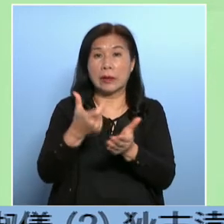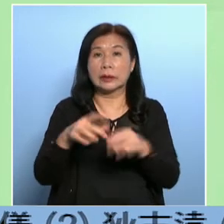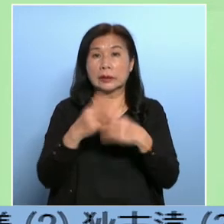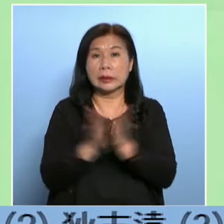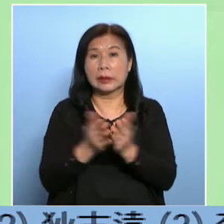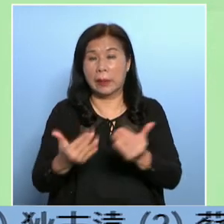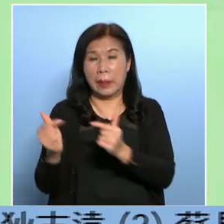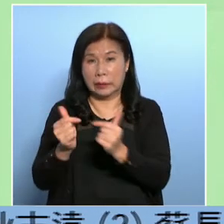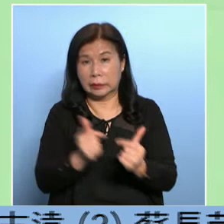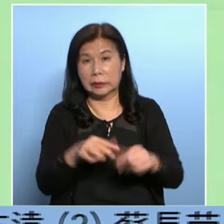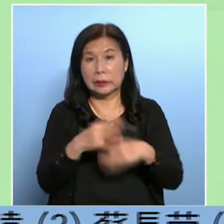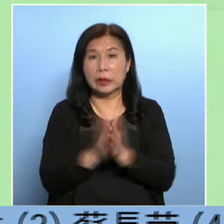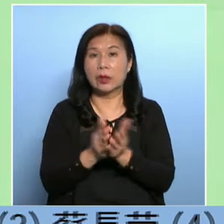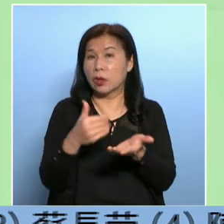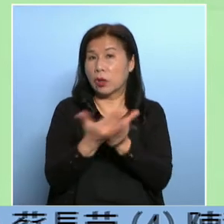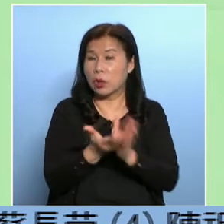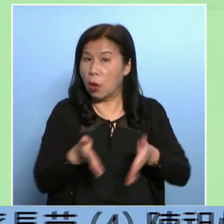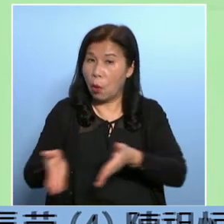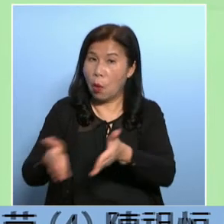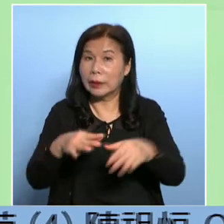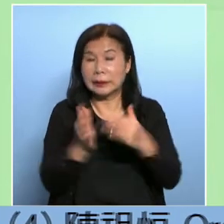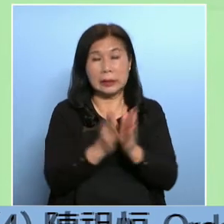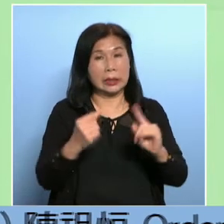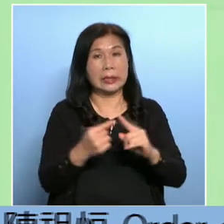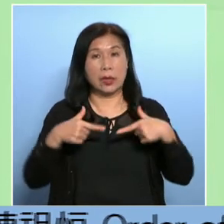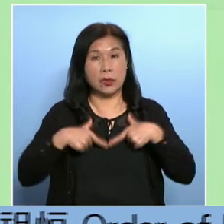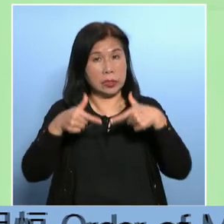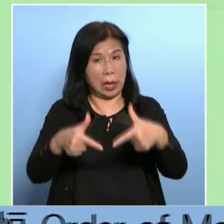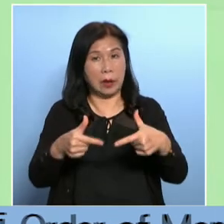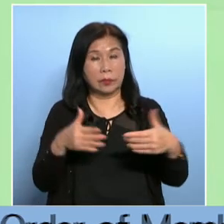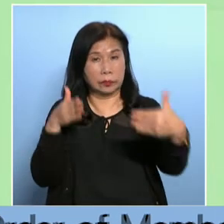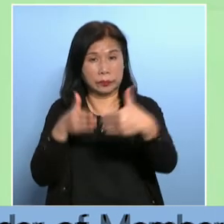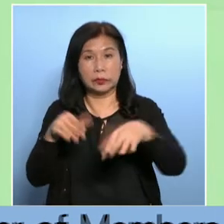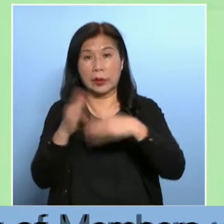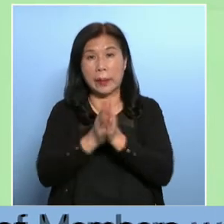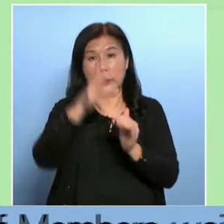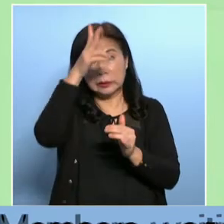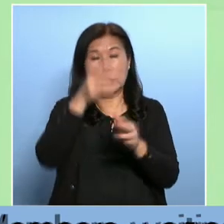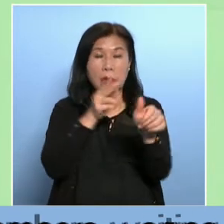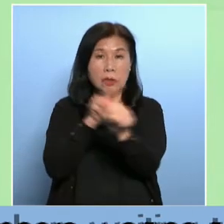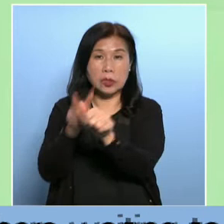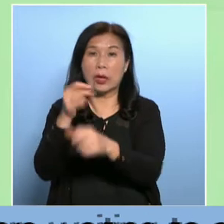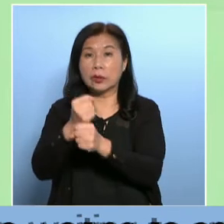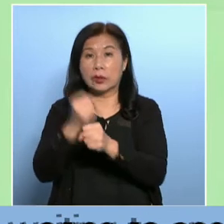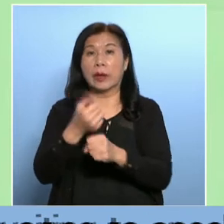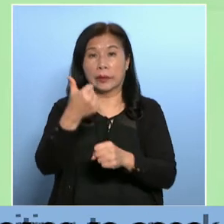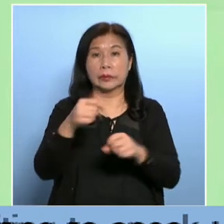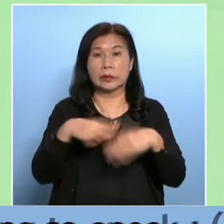anti-epidemic efforts can cover more people. And even if it's just